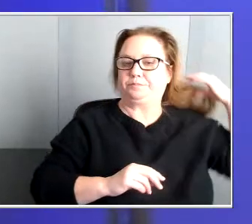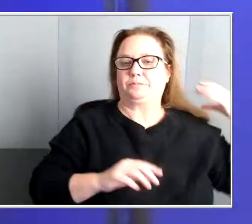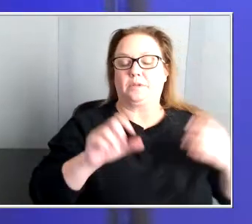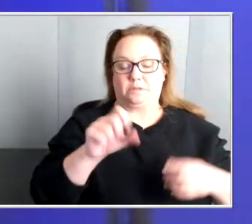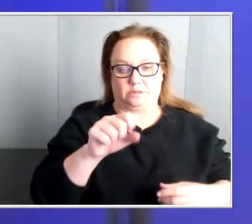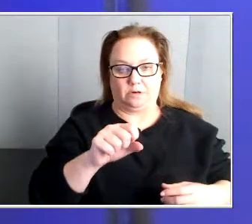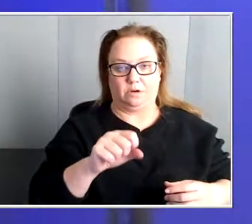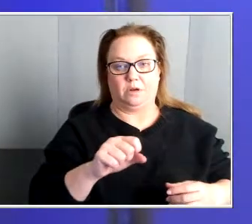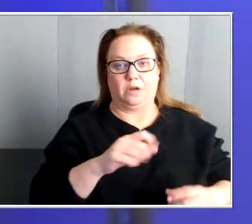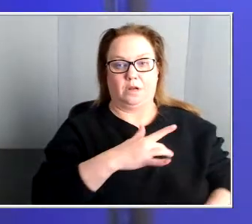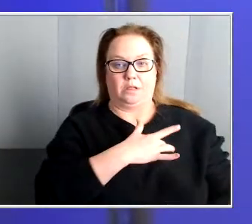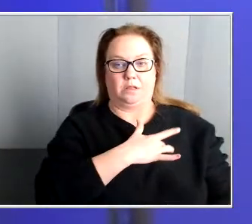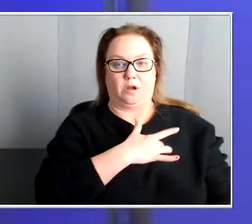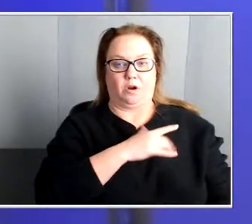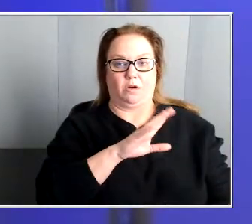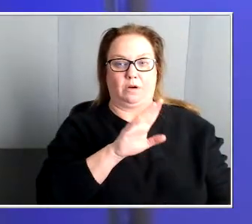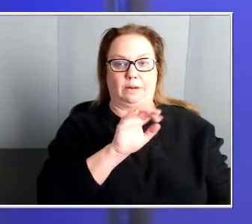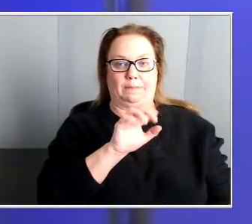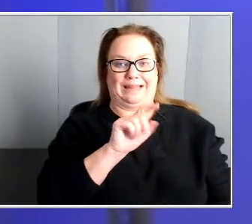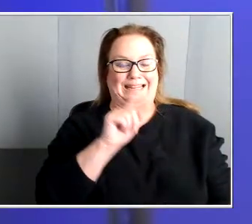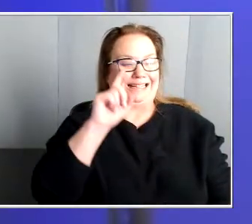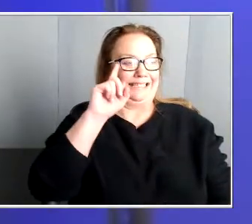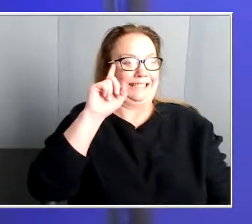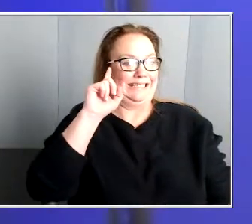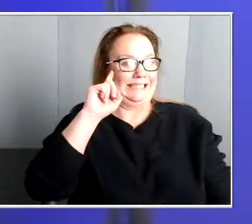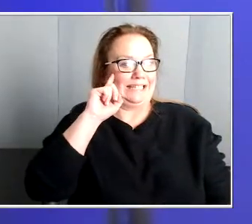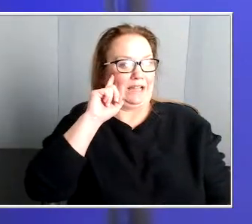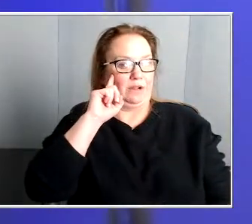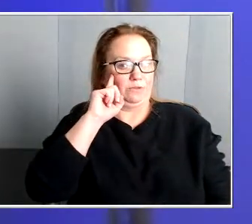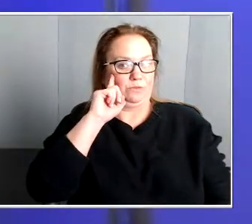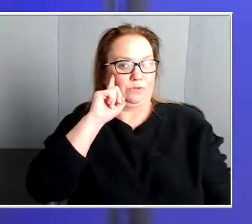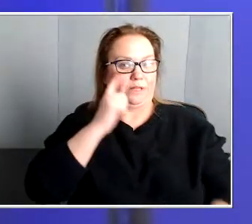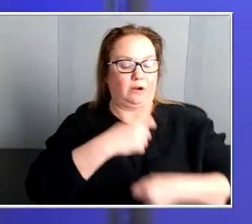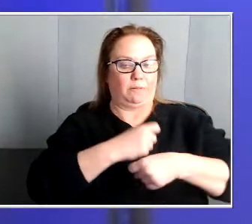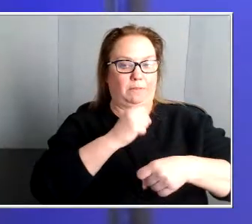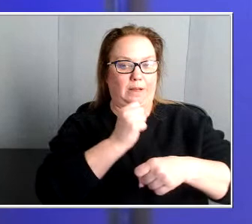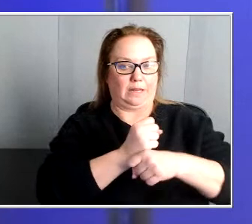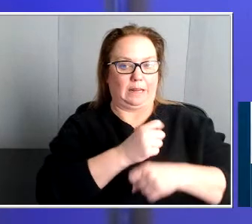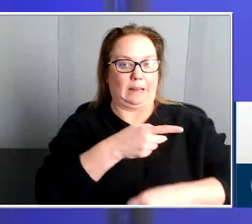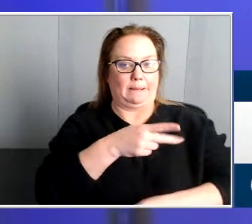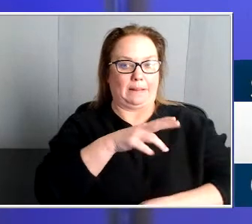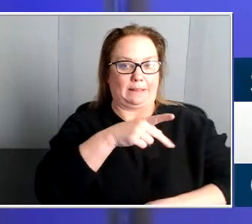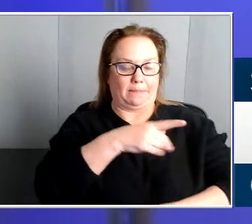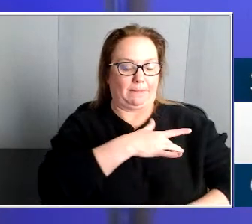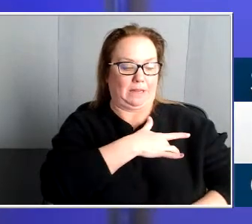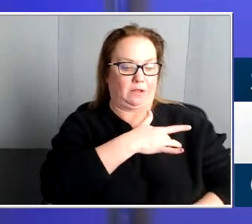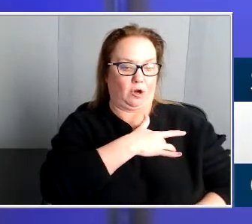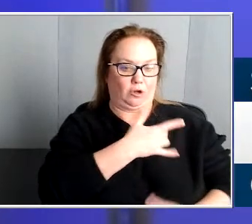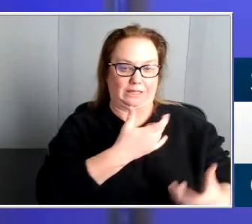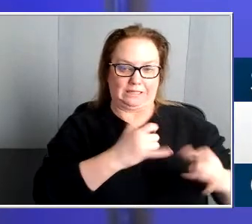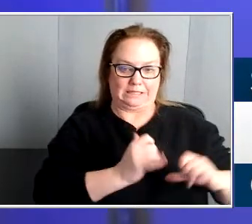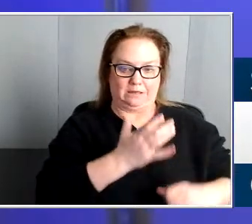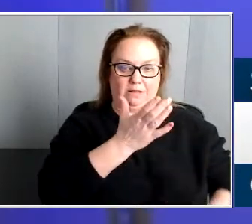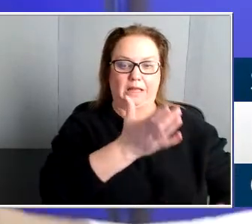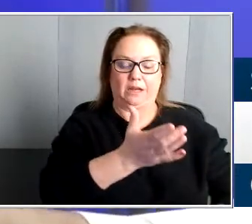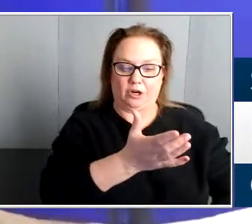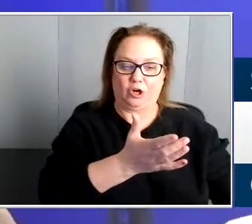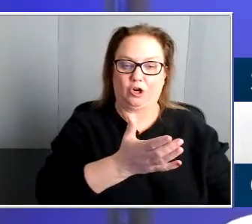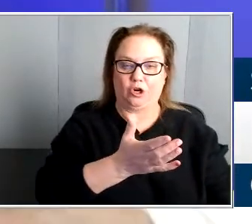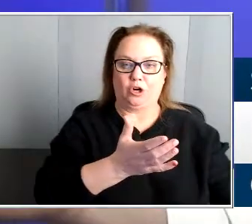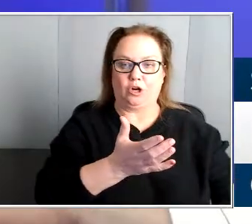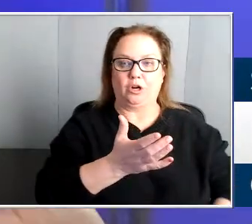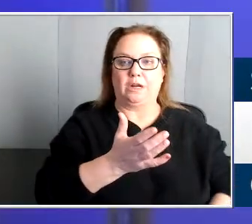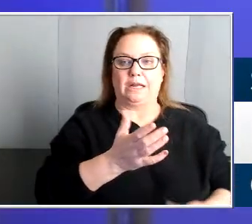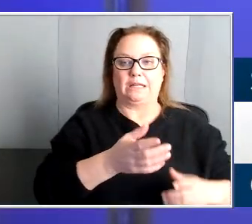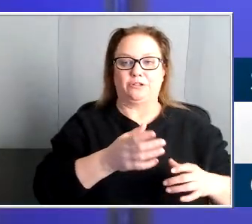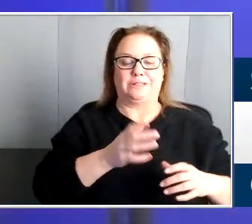the heartbeat is the sounds that are generated by the pumping of the heart. That is still there and will still be the same. It's just masked by how